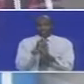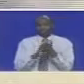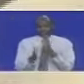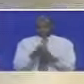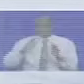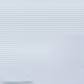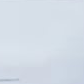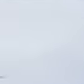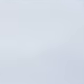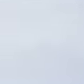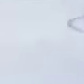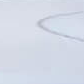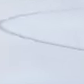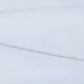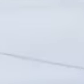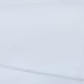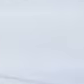delay.